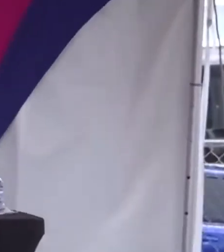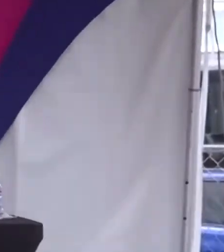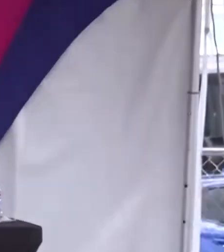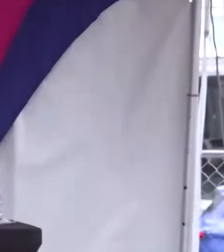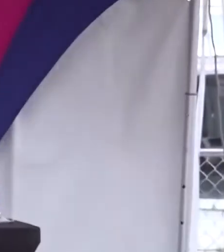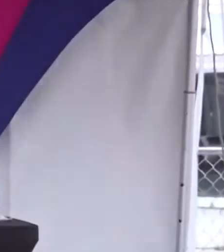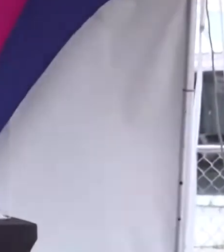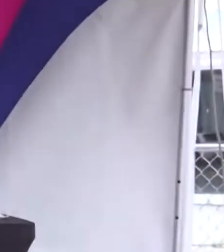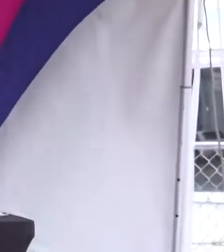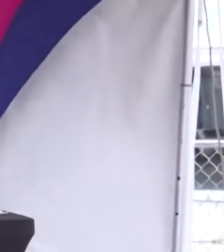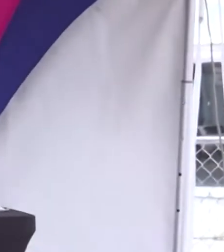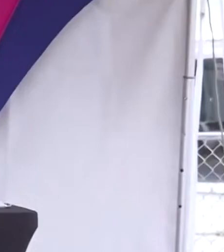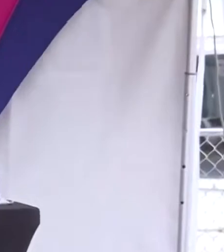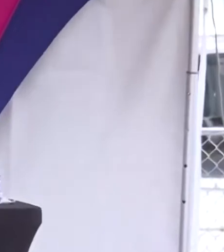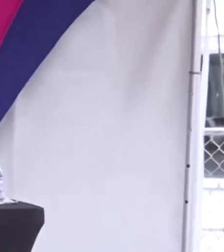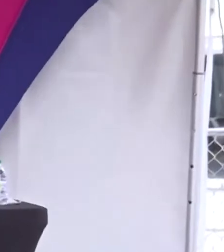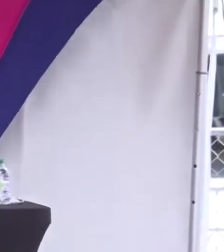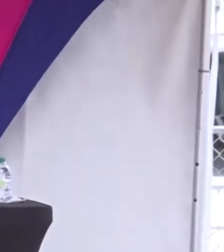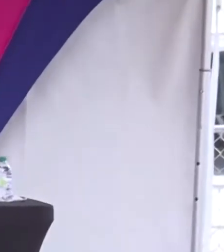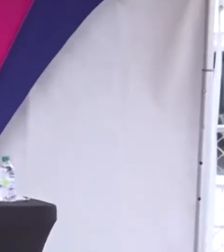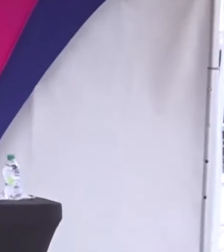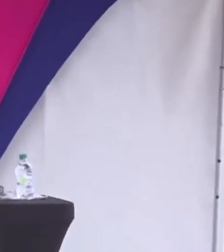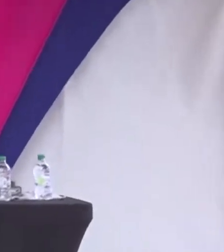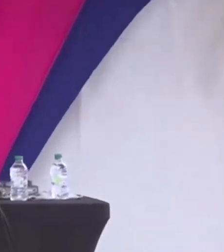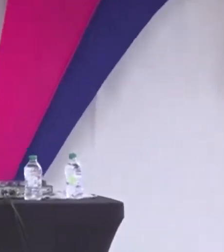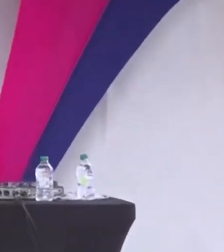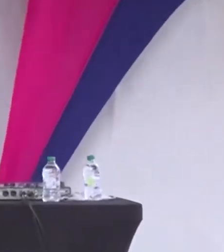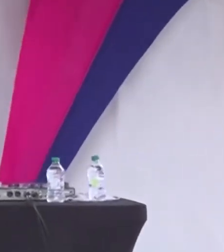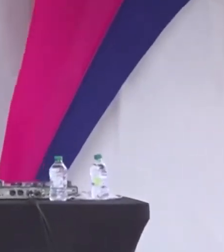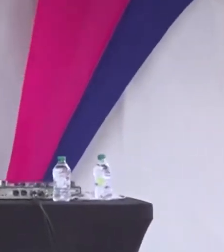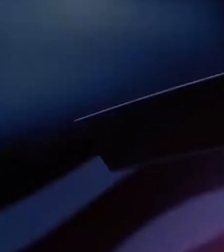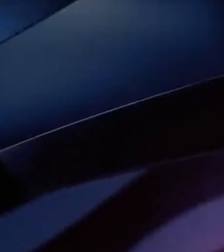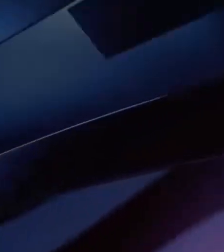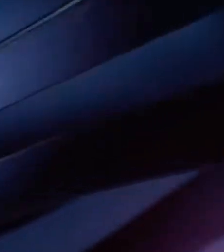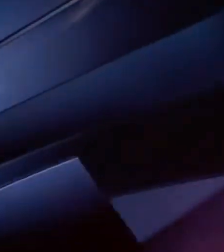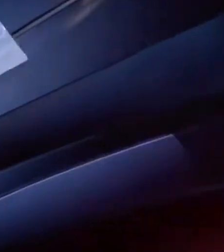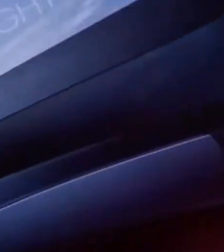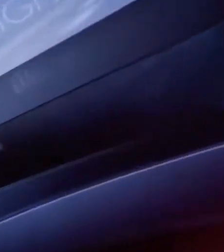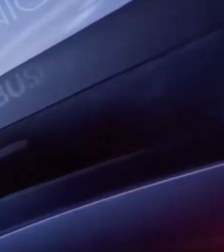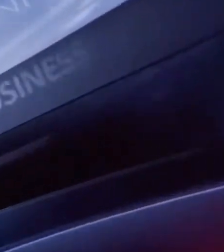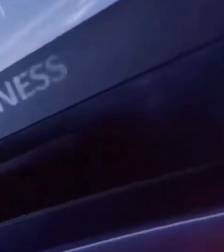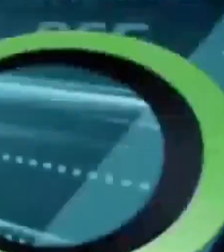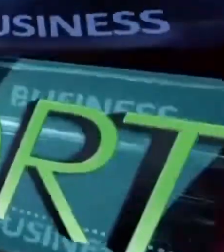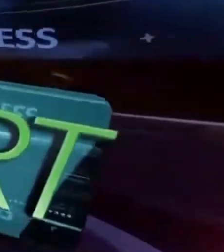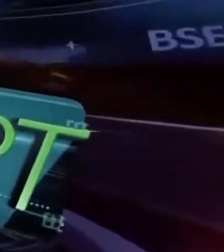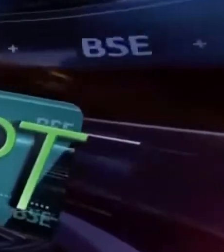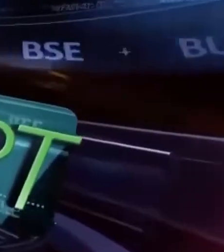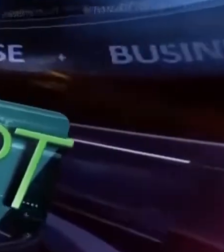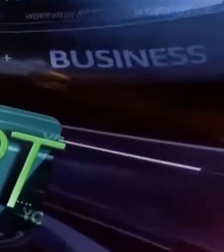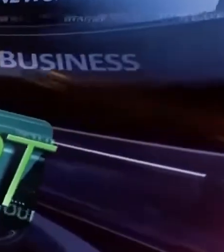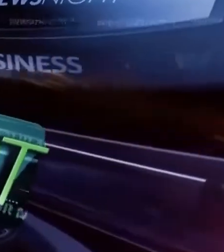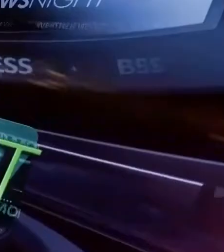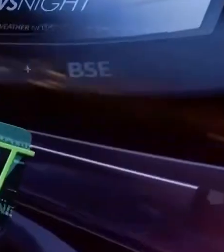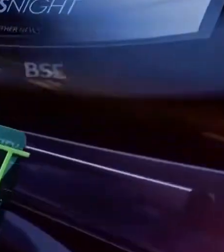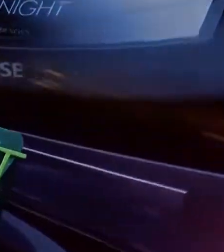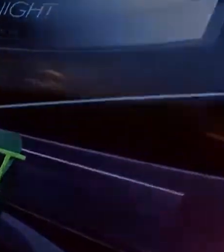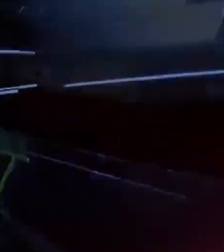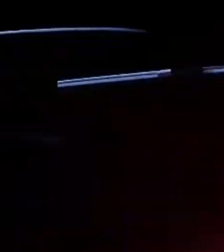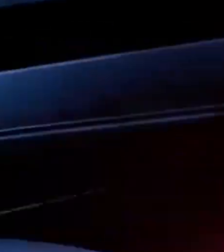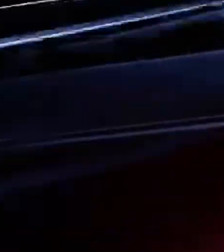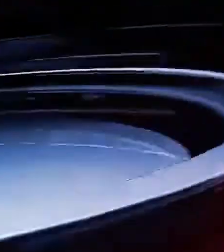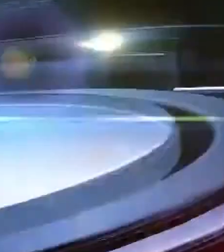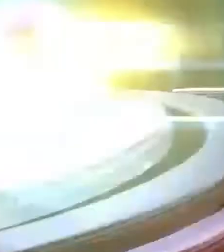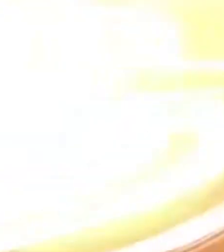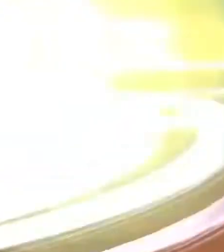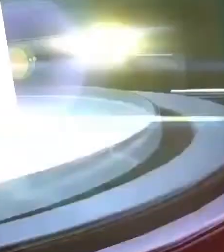Caribbean. Anmar Goodrich-Boyce, CBC Sports. The Business Report, brought to